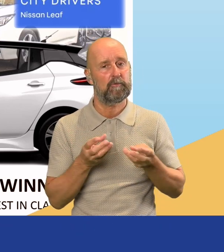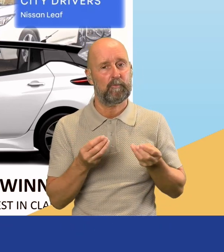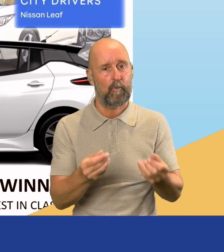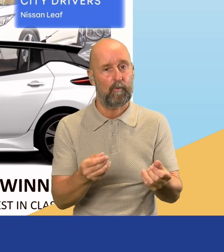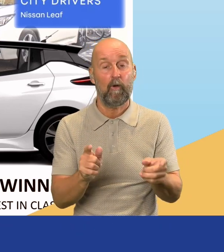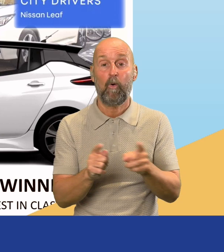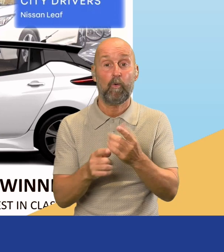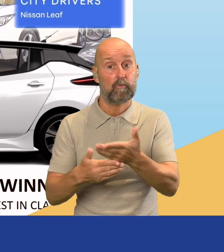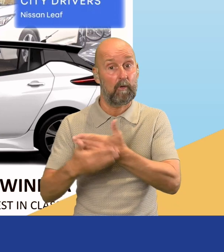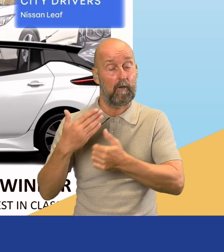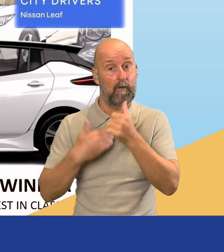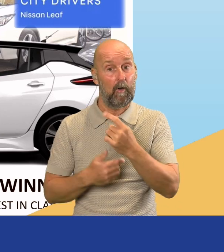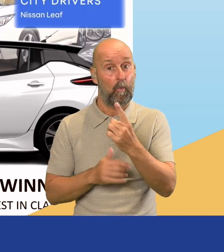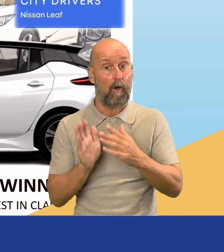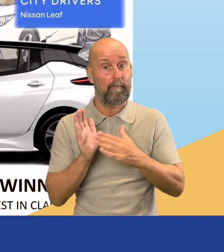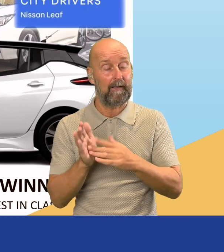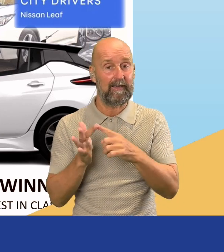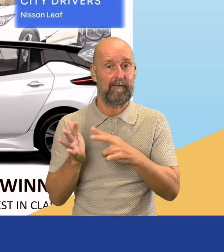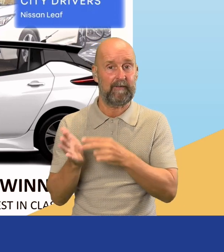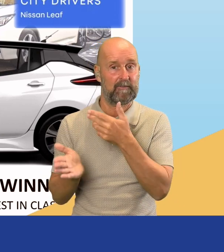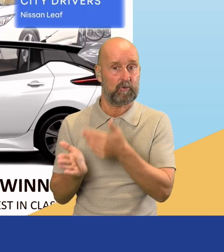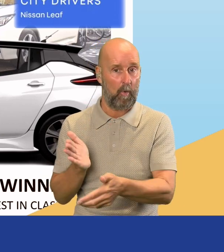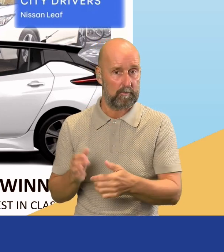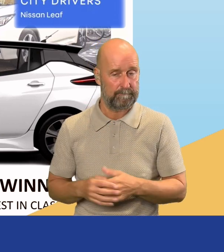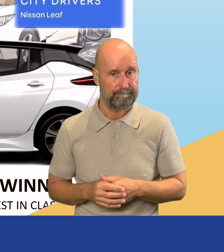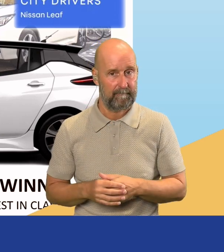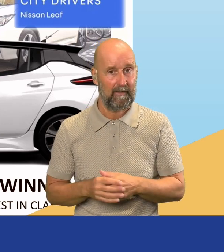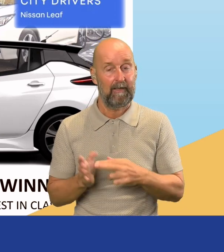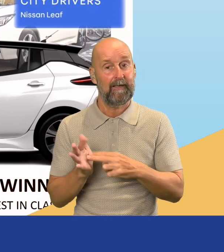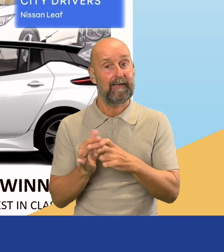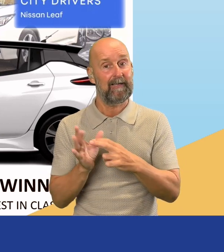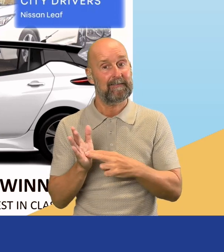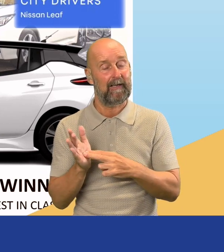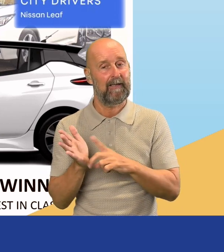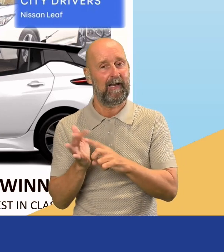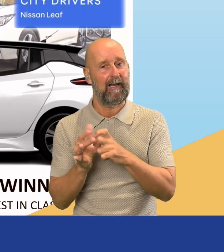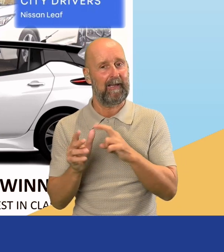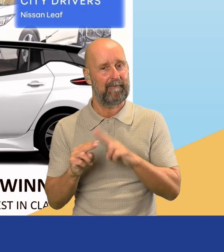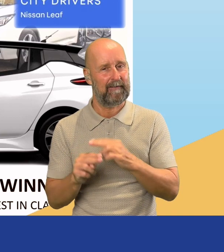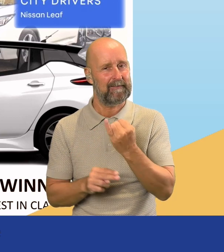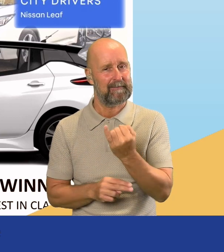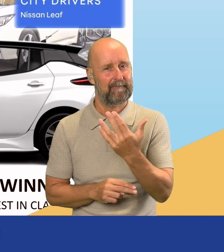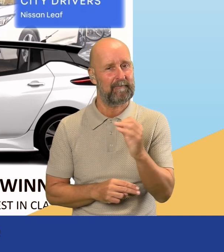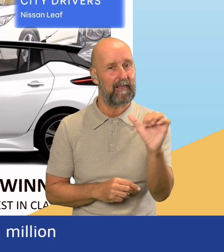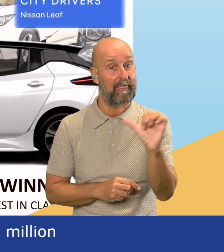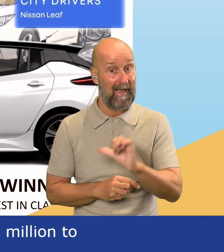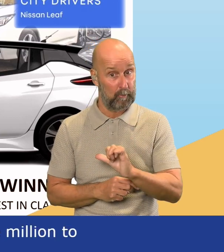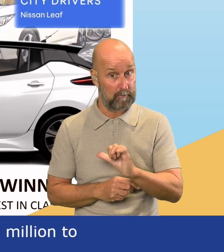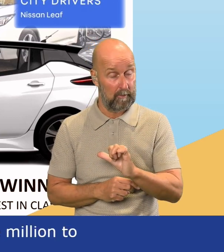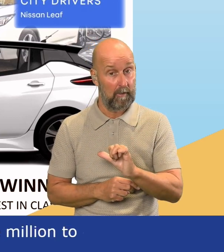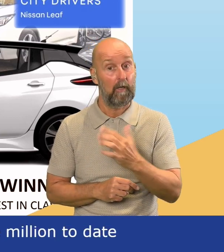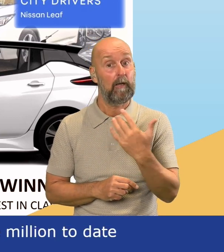said at the start, 1 million EVs to date. And Nissan Leaf, which has sold around 650,000 of that total,